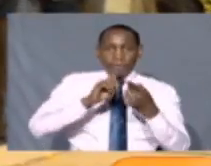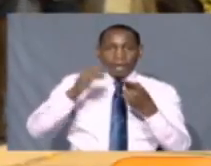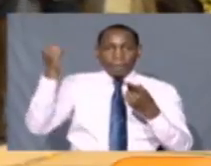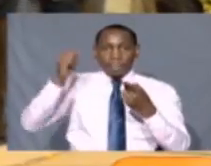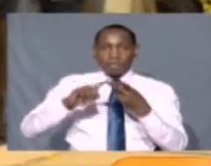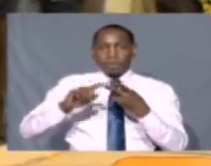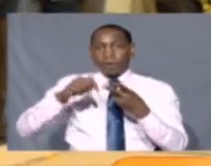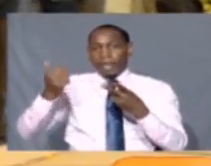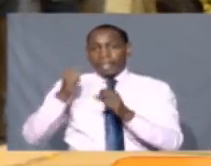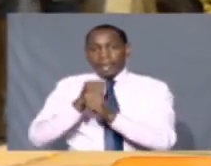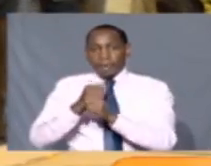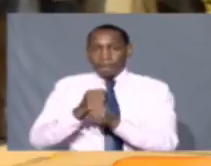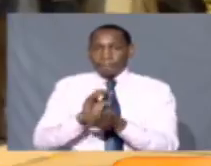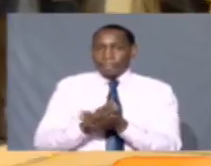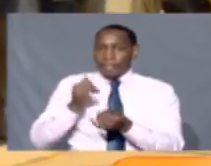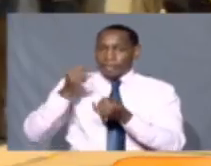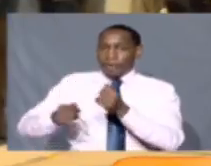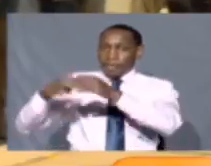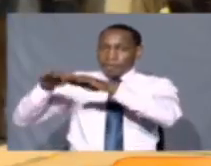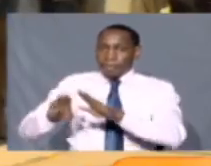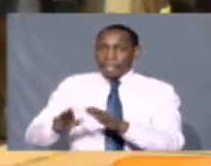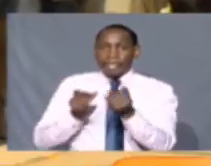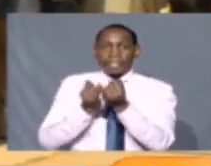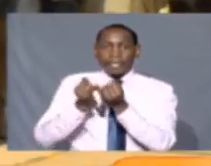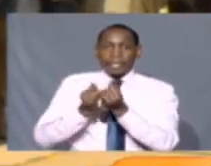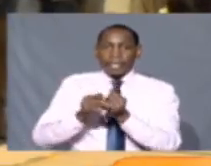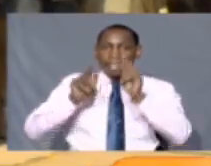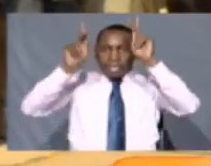and otherwise. Her final journey ends on Saturday